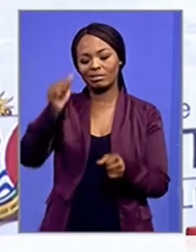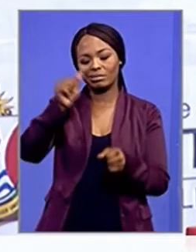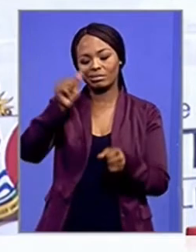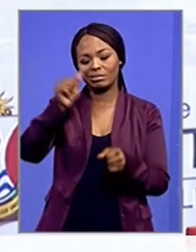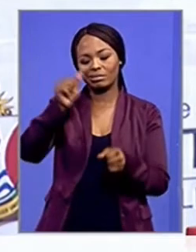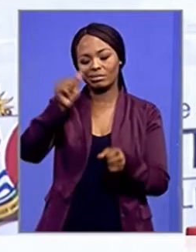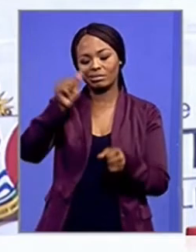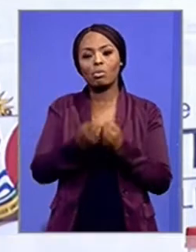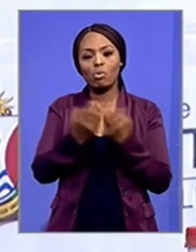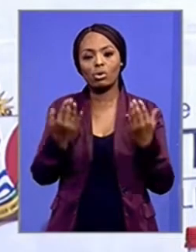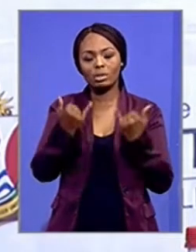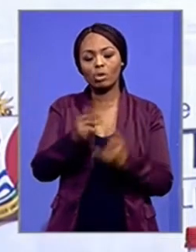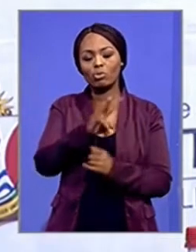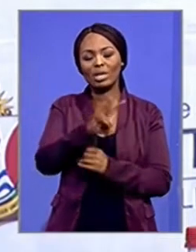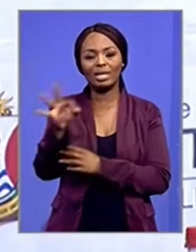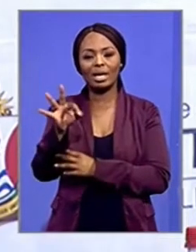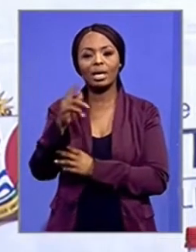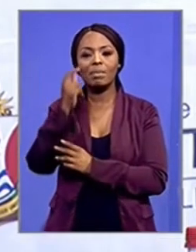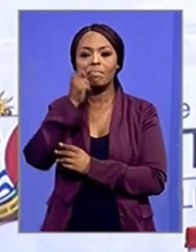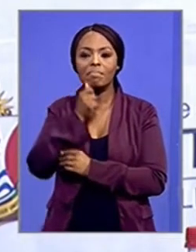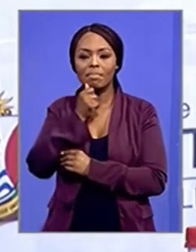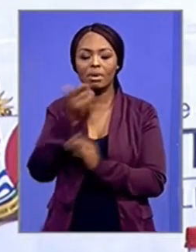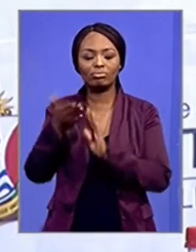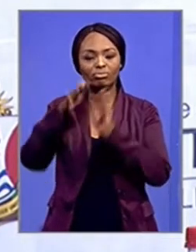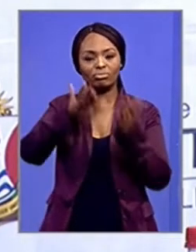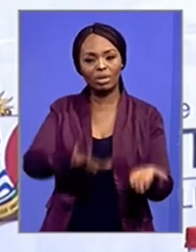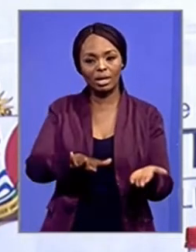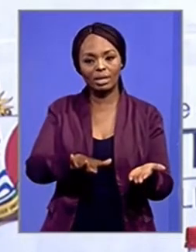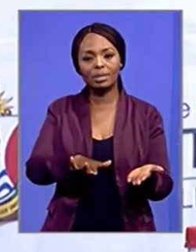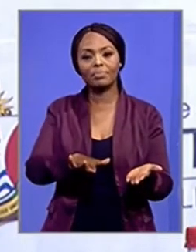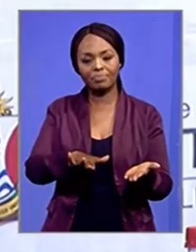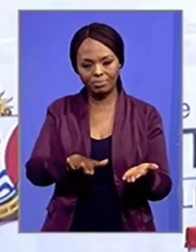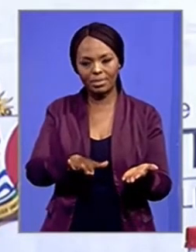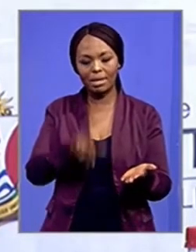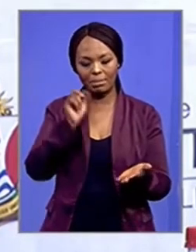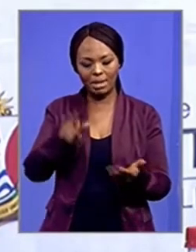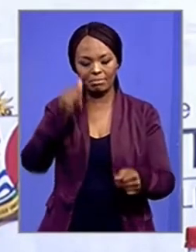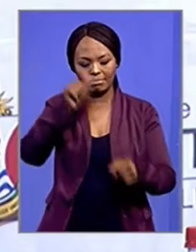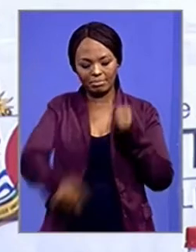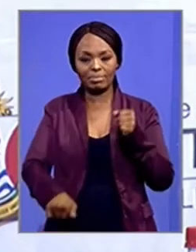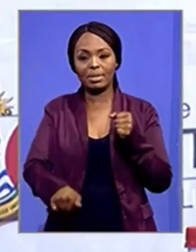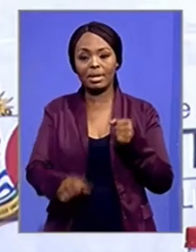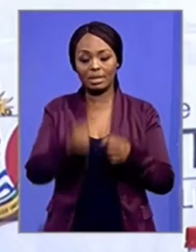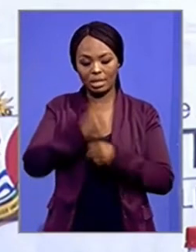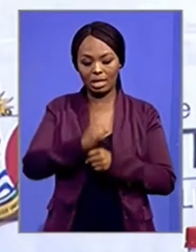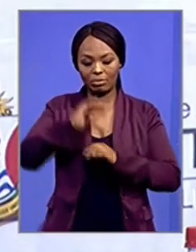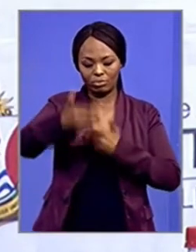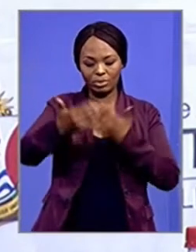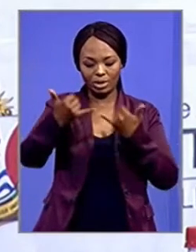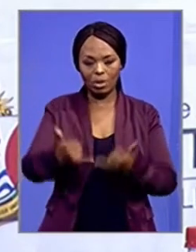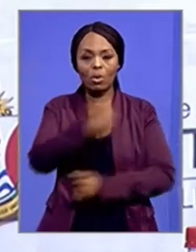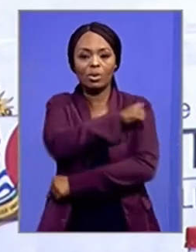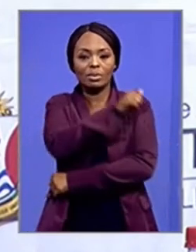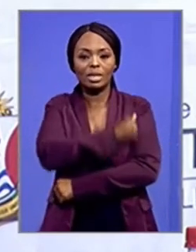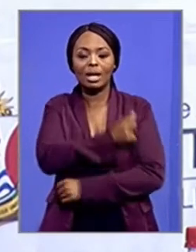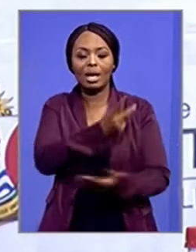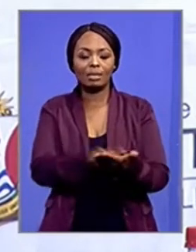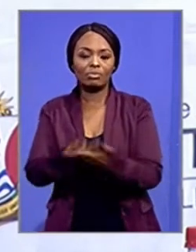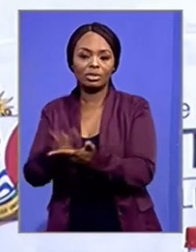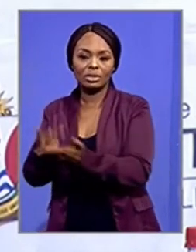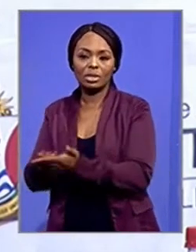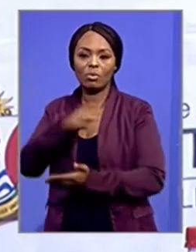with 23 deaths recorded thus far. On top of that, we are currently having 51 hospital admissions with